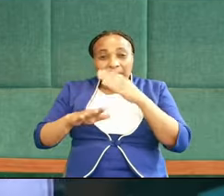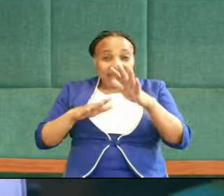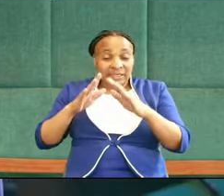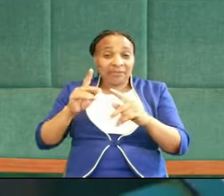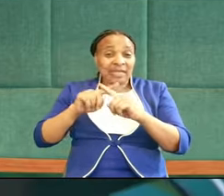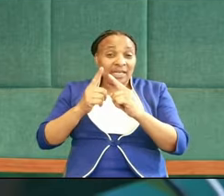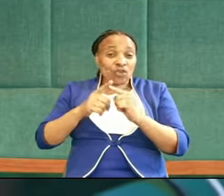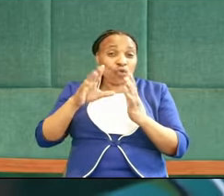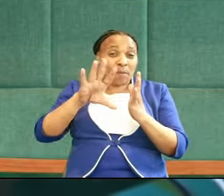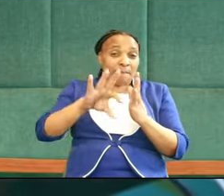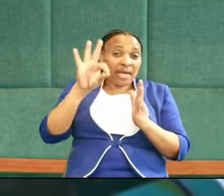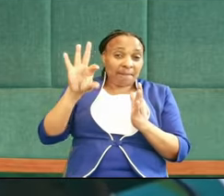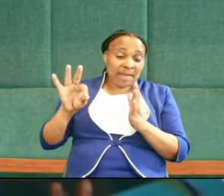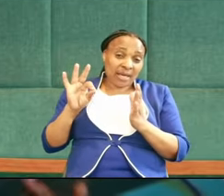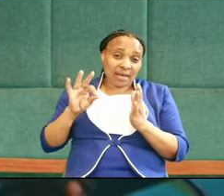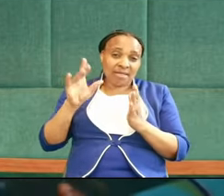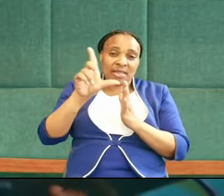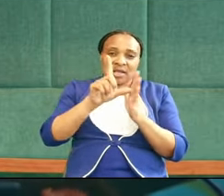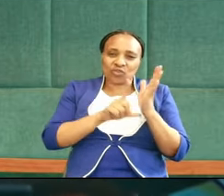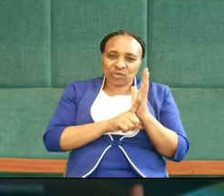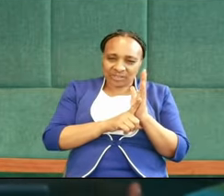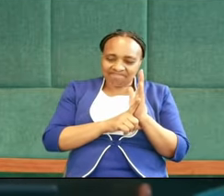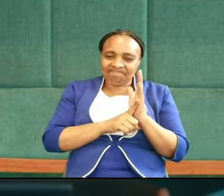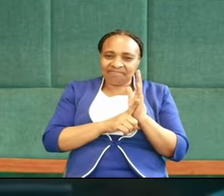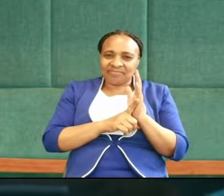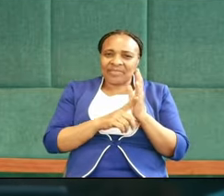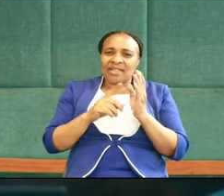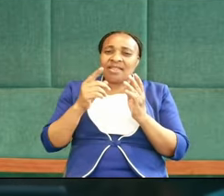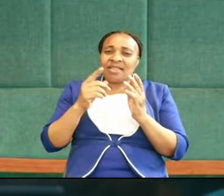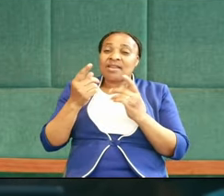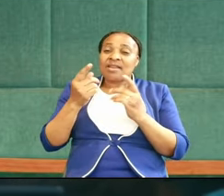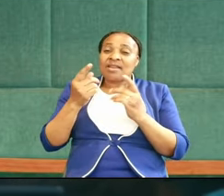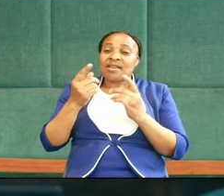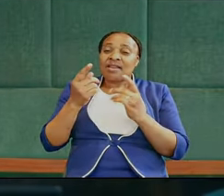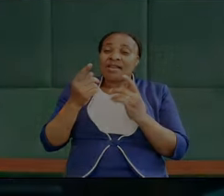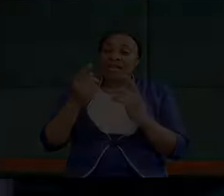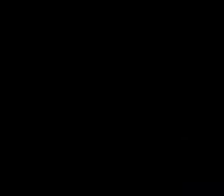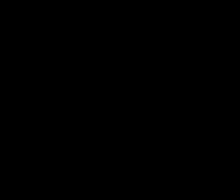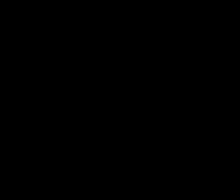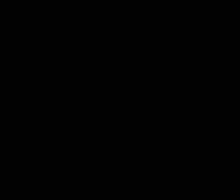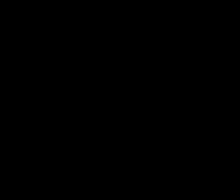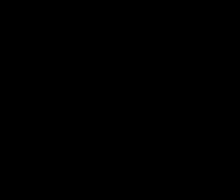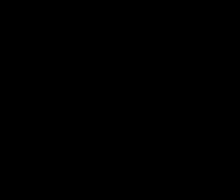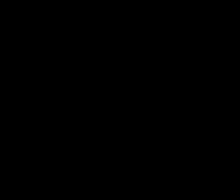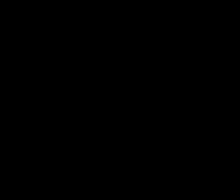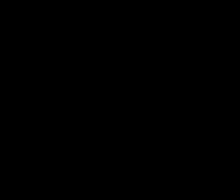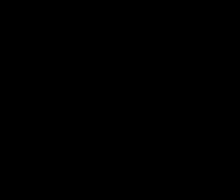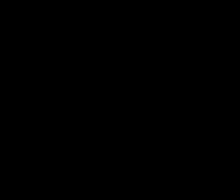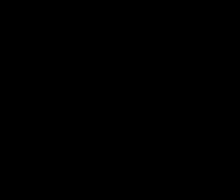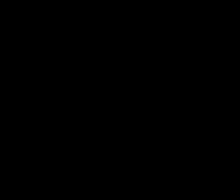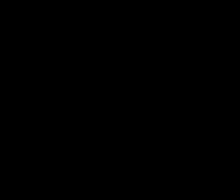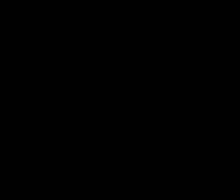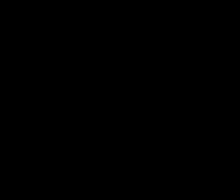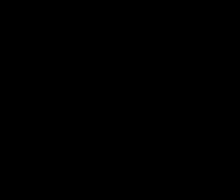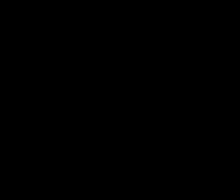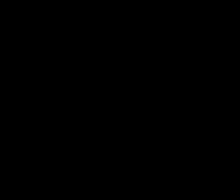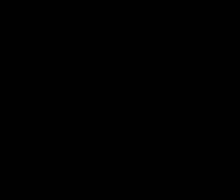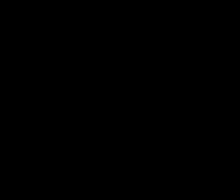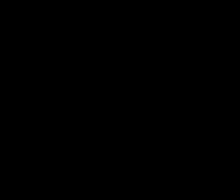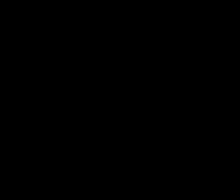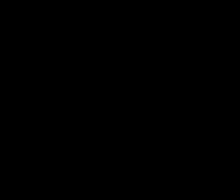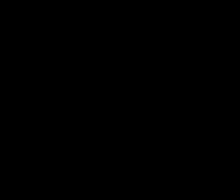lessons. And it came to pass after these things that Naboth